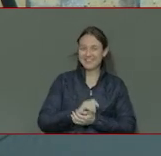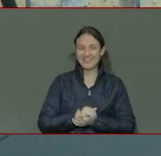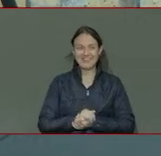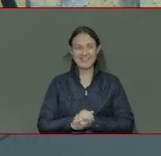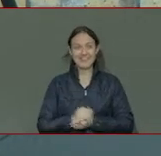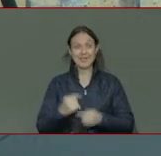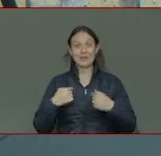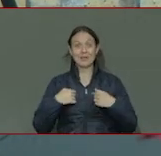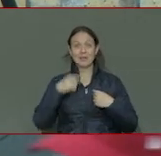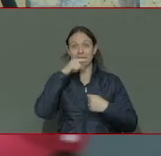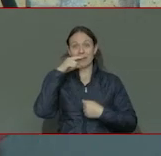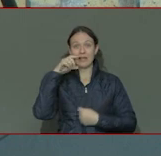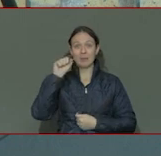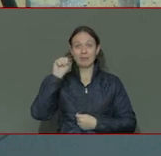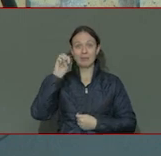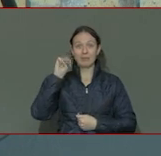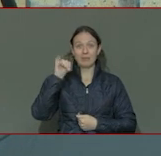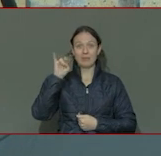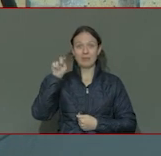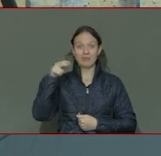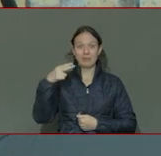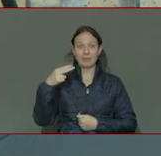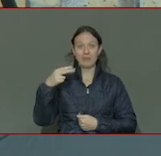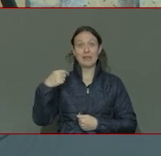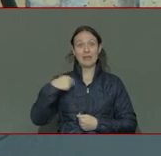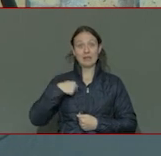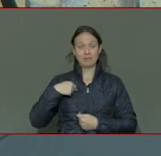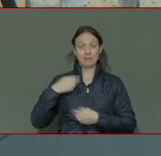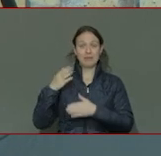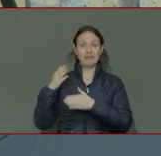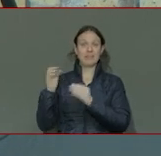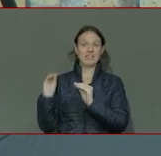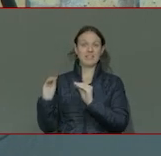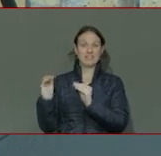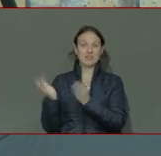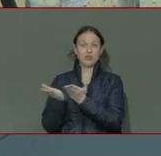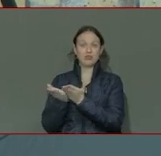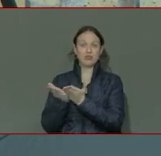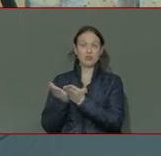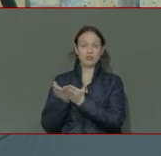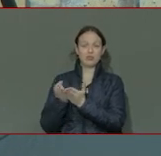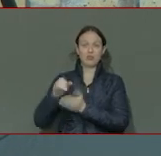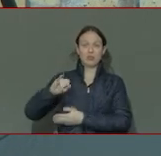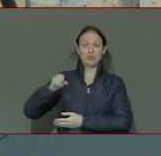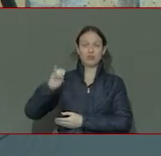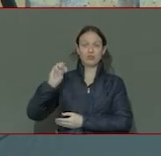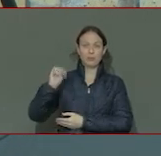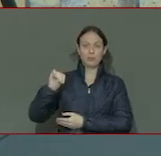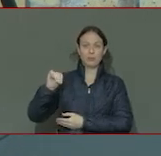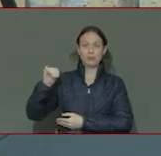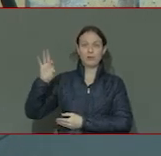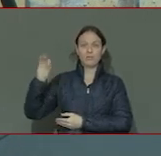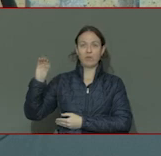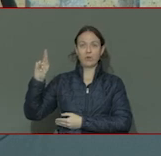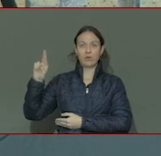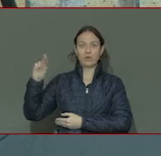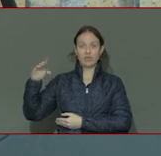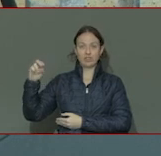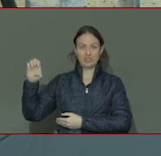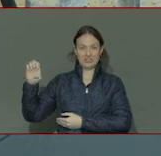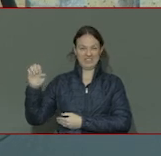I'm Mrs. Smith. I'm teaching at Jimfashire High School. So I will be your teacher for today.